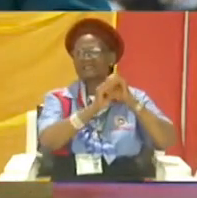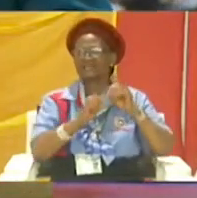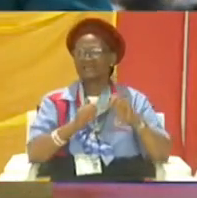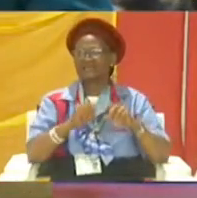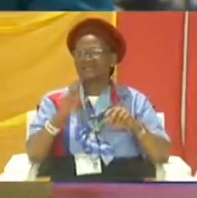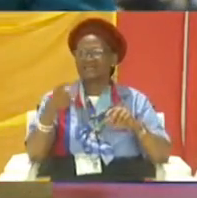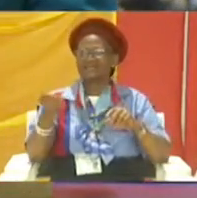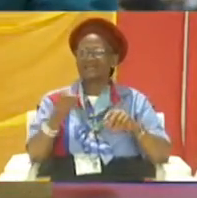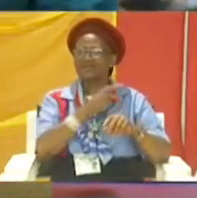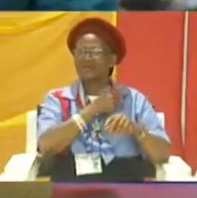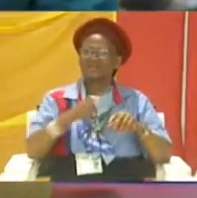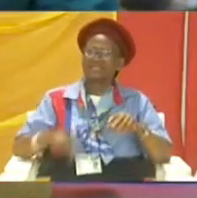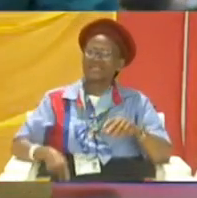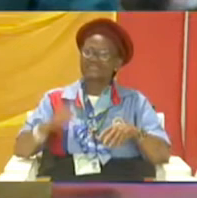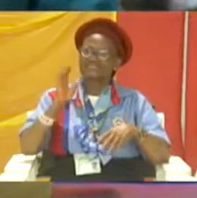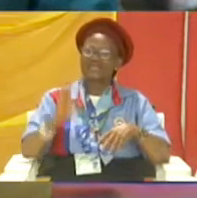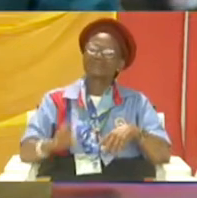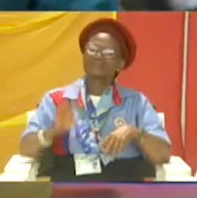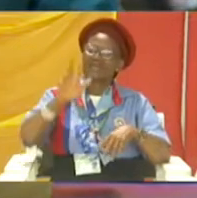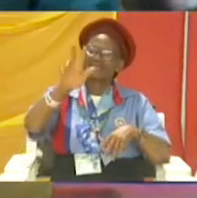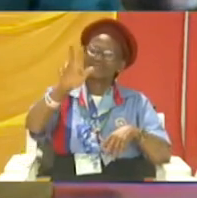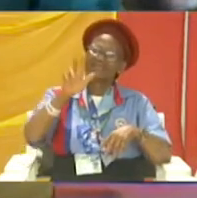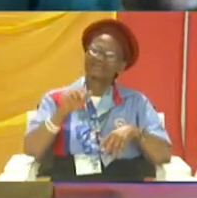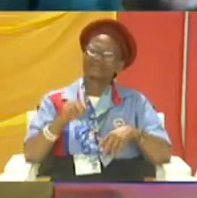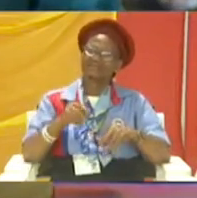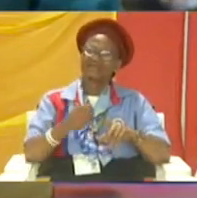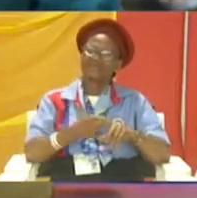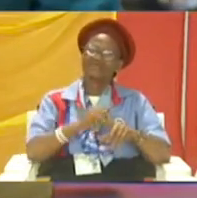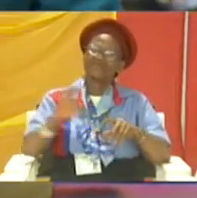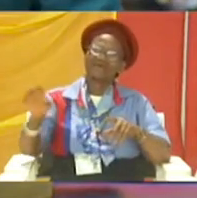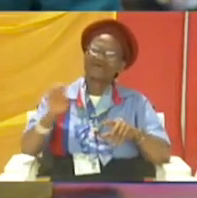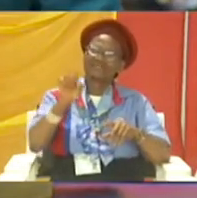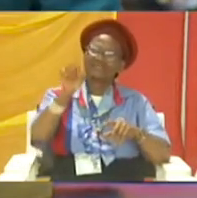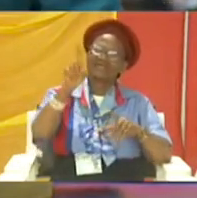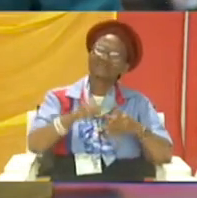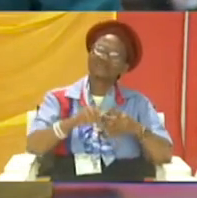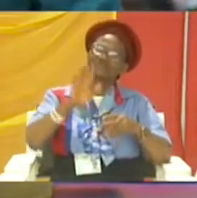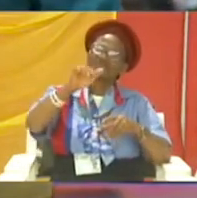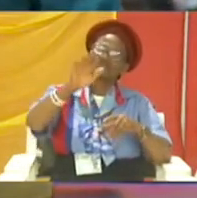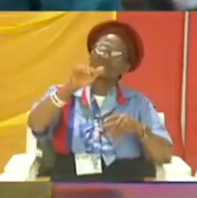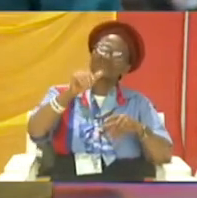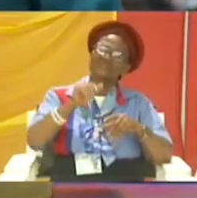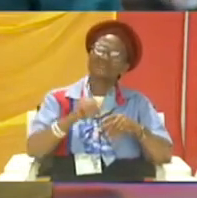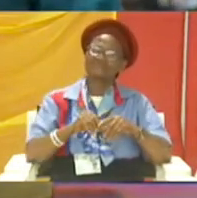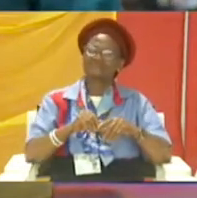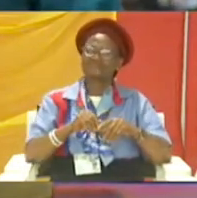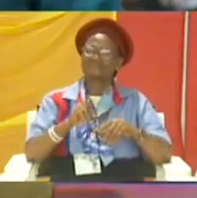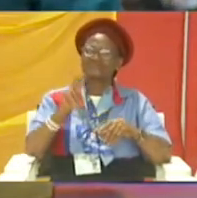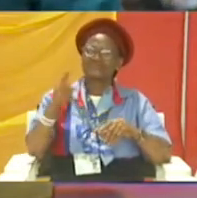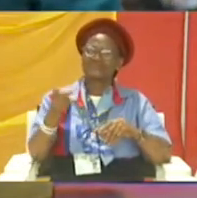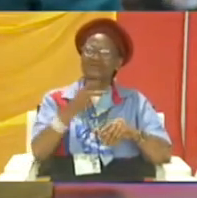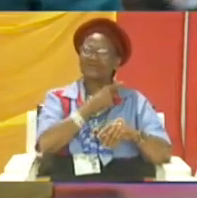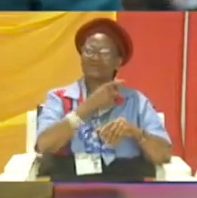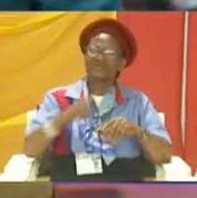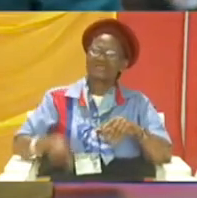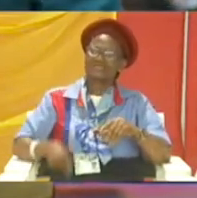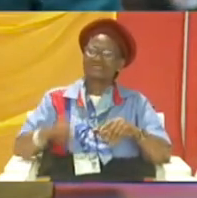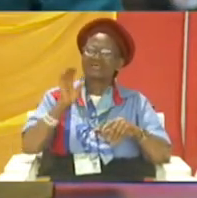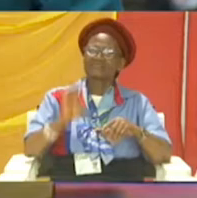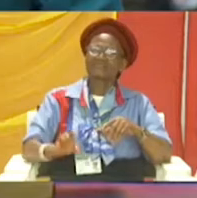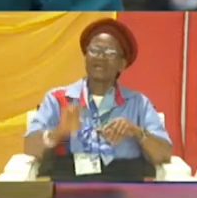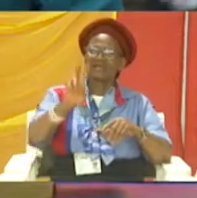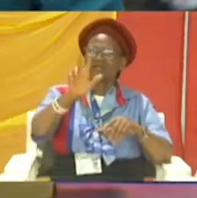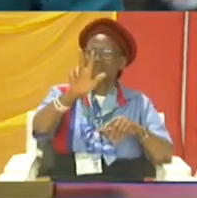2 Kings chapter 3. From verse 11 to 15. 2 Kings chapter